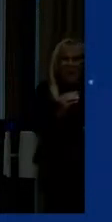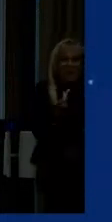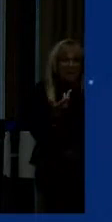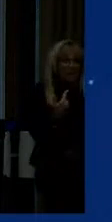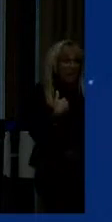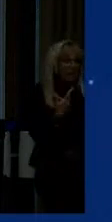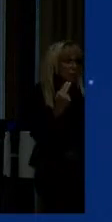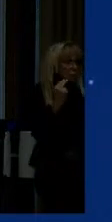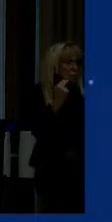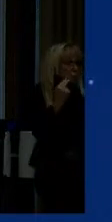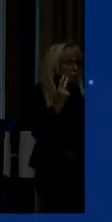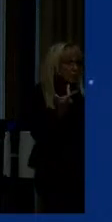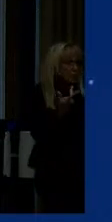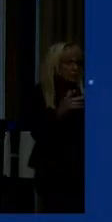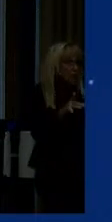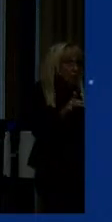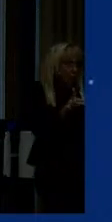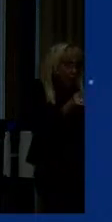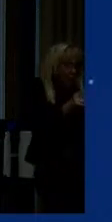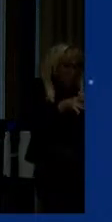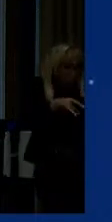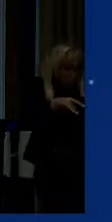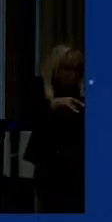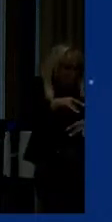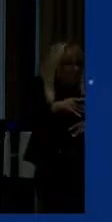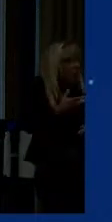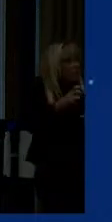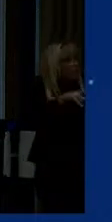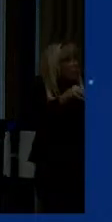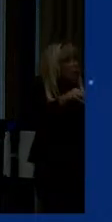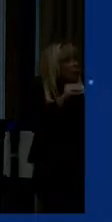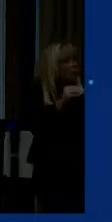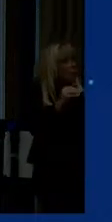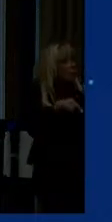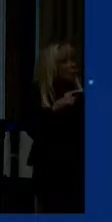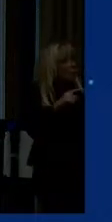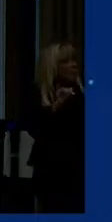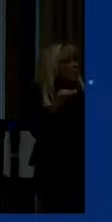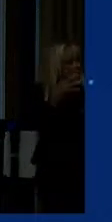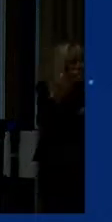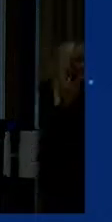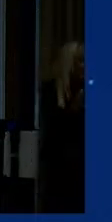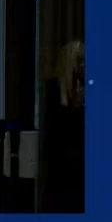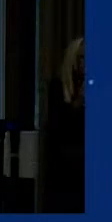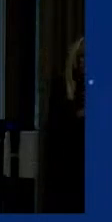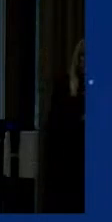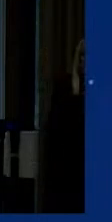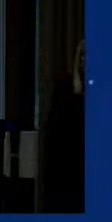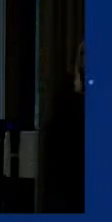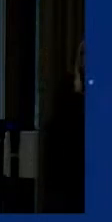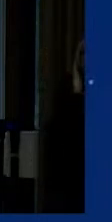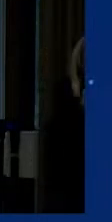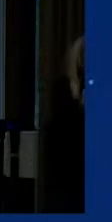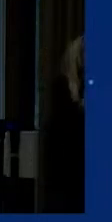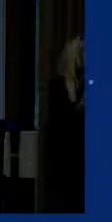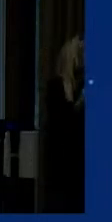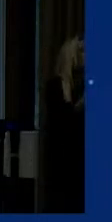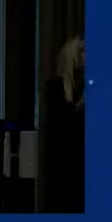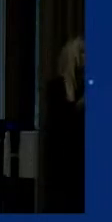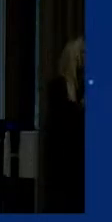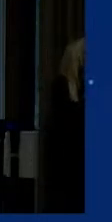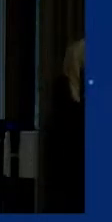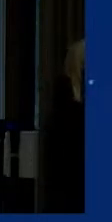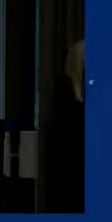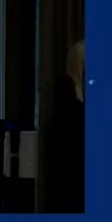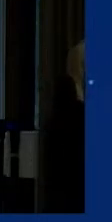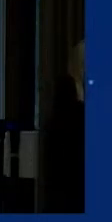with nutrient absorption. So I wanted to learn more about this fact that she shares. So I went to ChatGPT